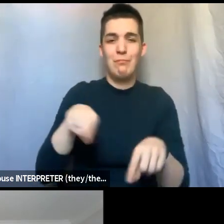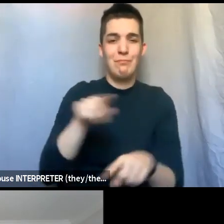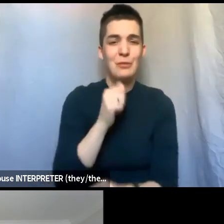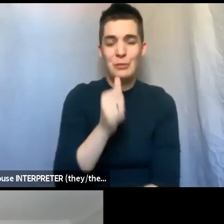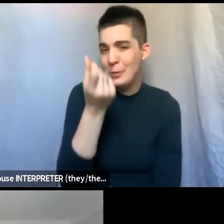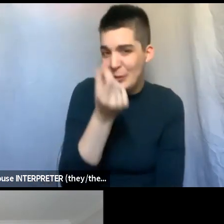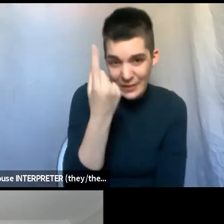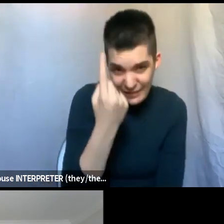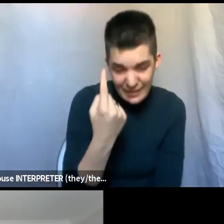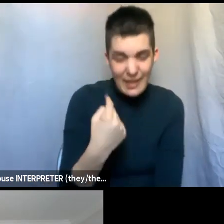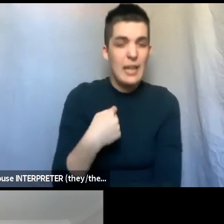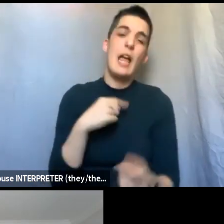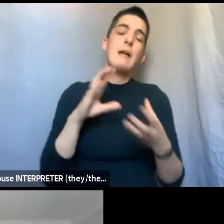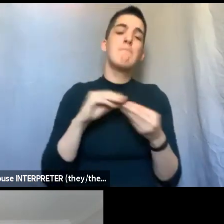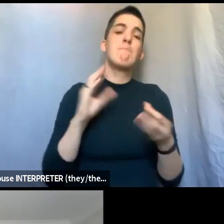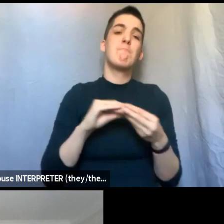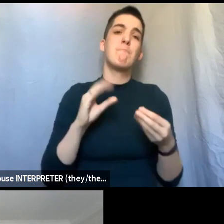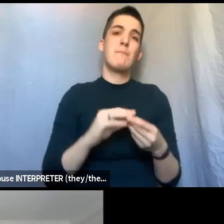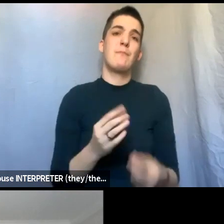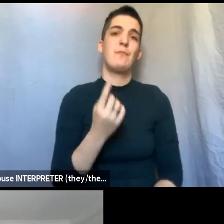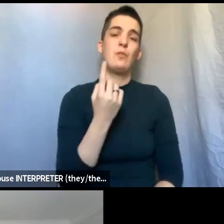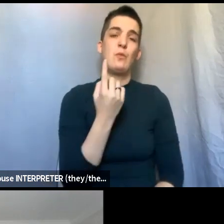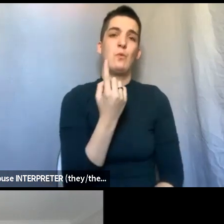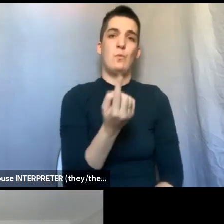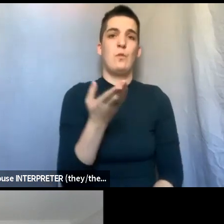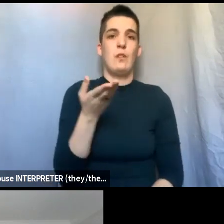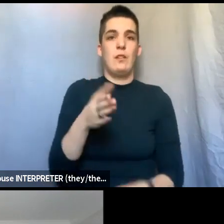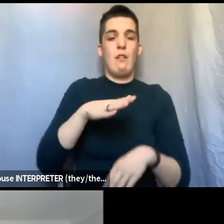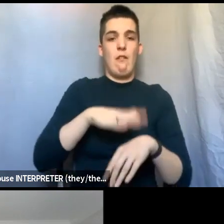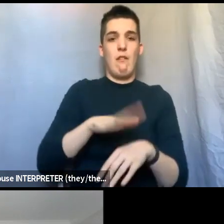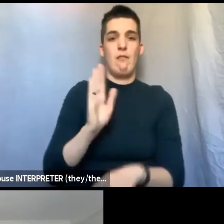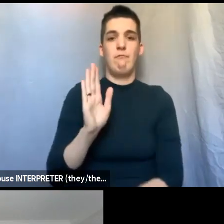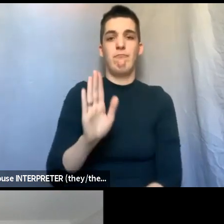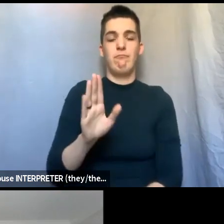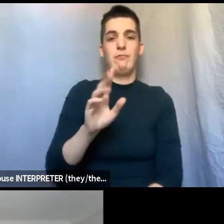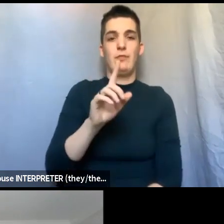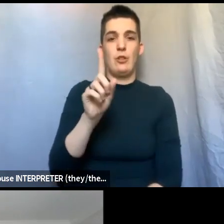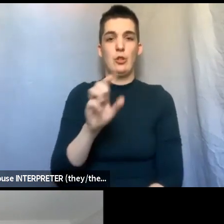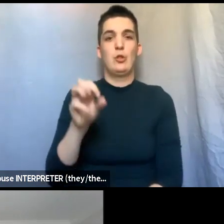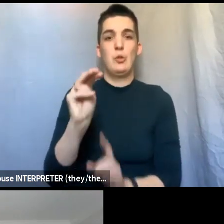on one of their systems right now, Zoom.